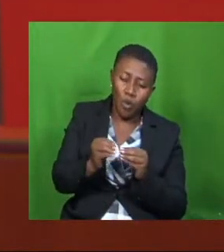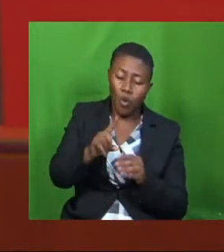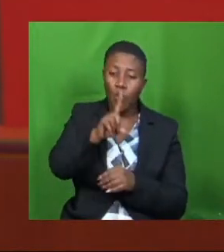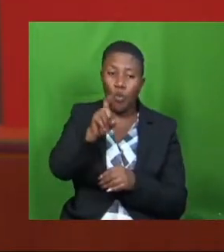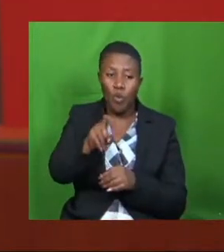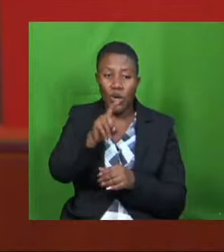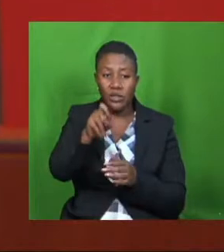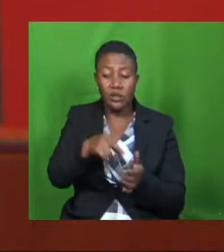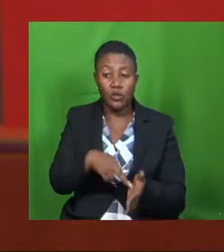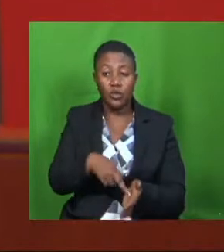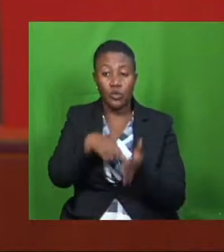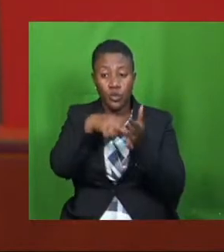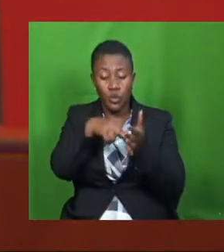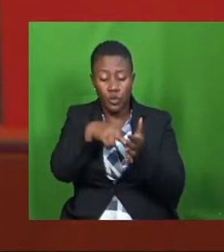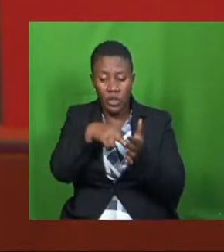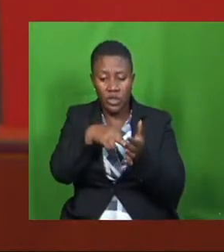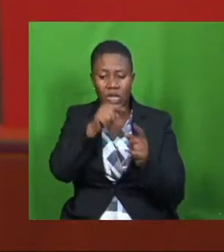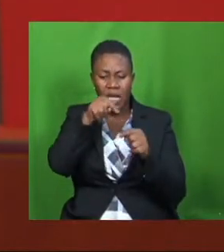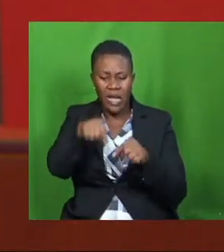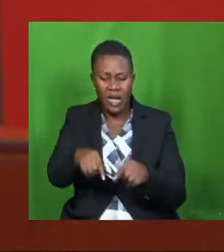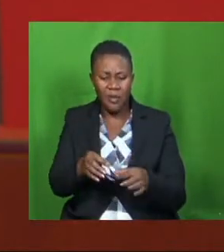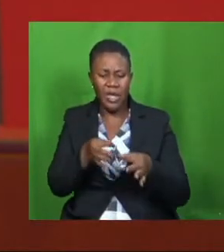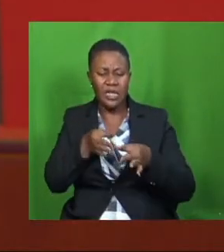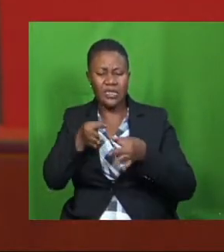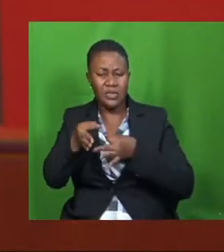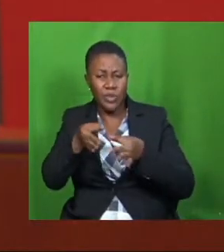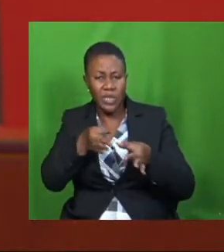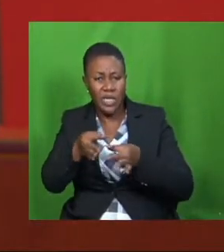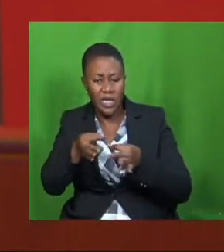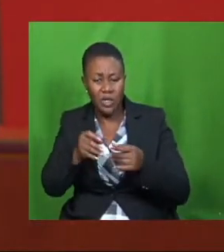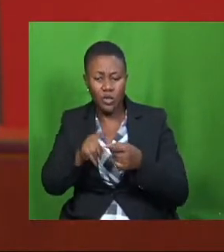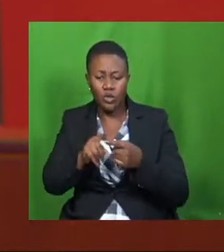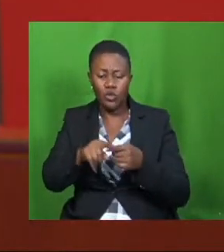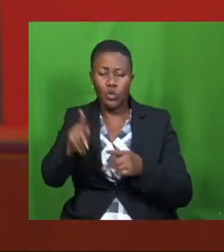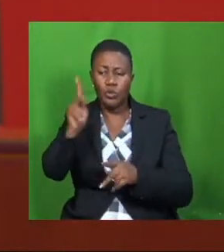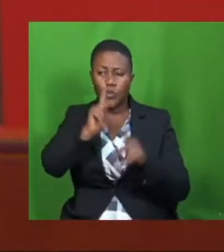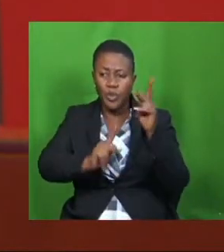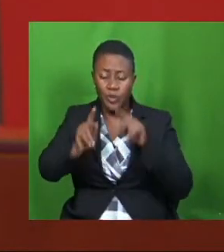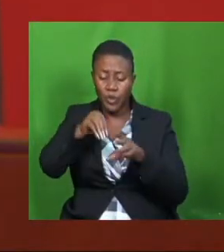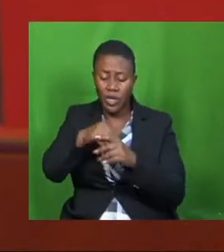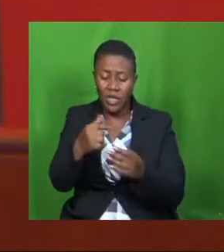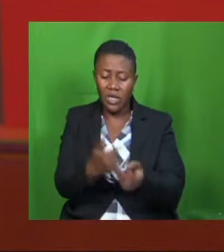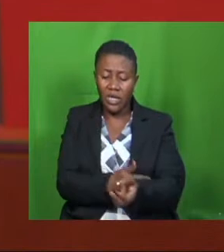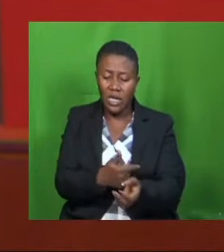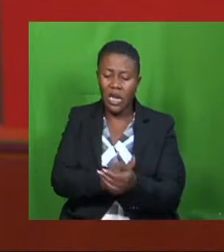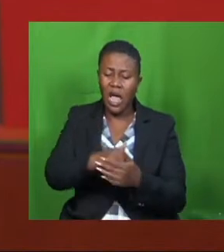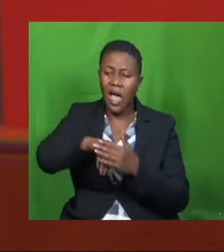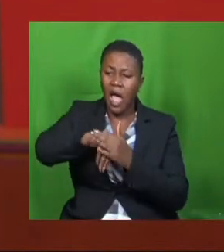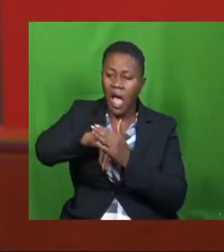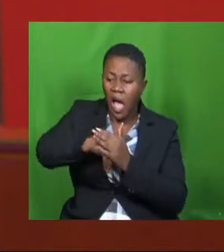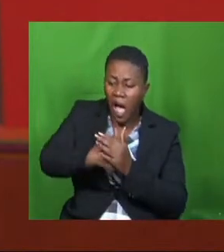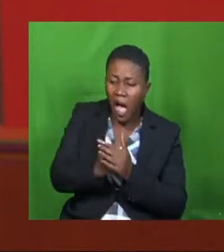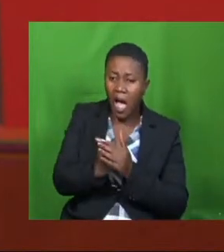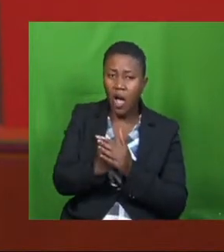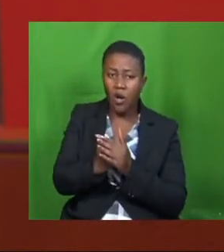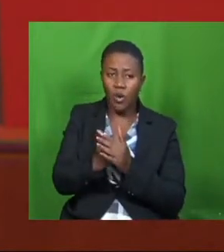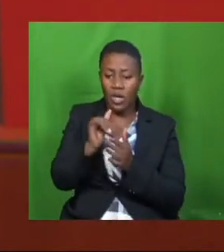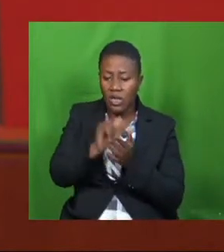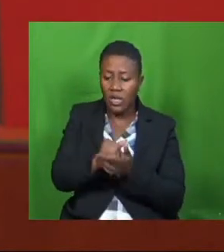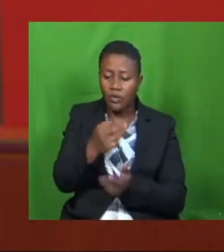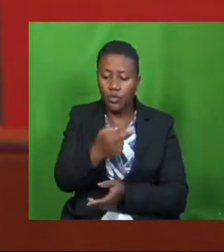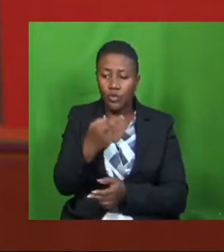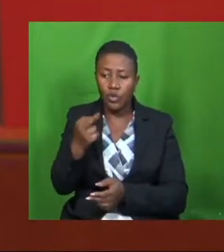63 says, a minister shall not take more than 3 weeks to respond to a